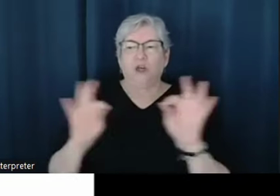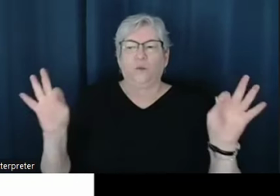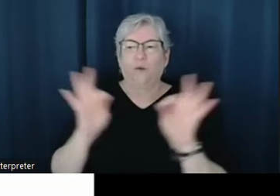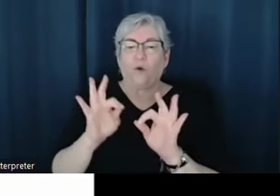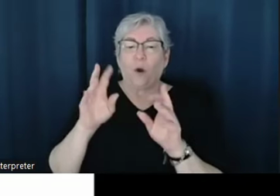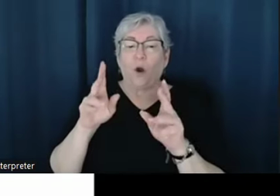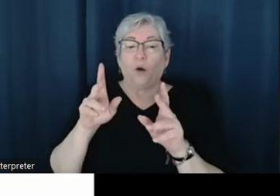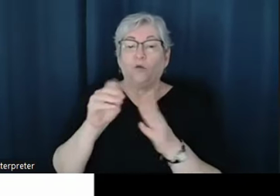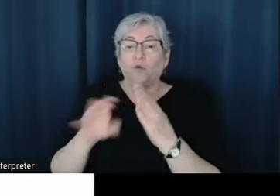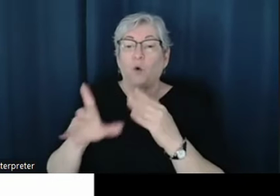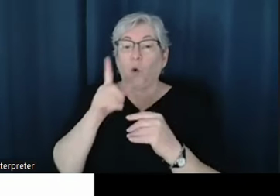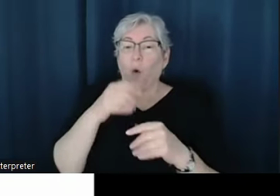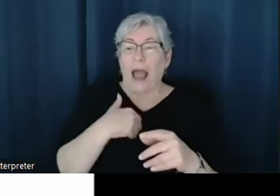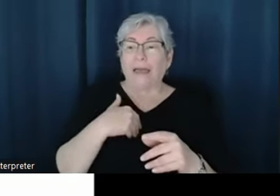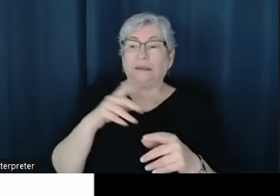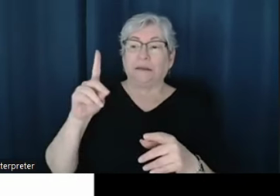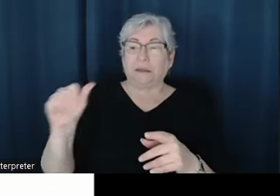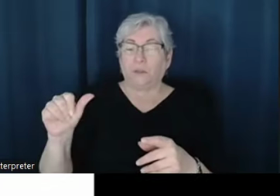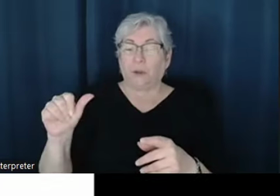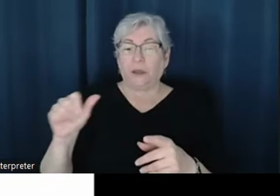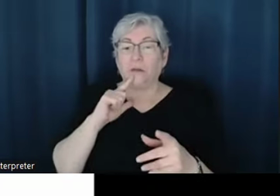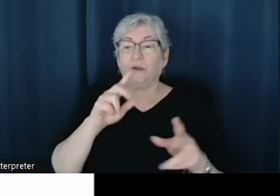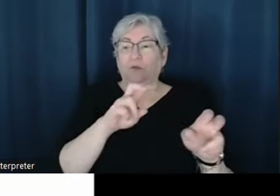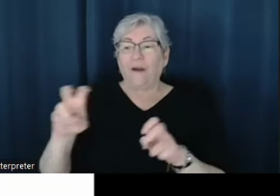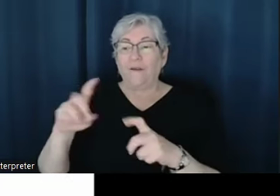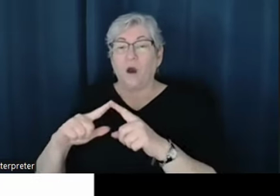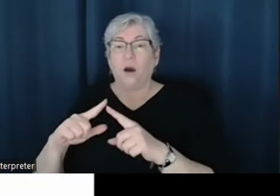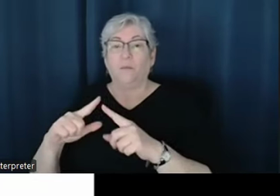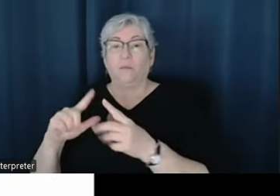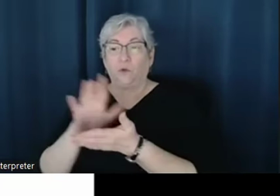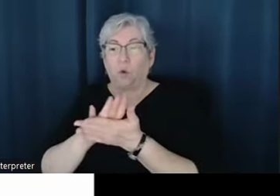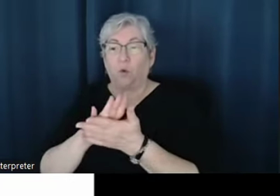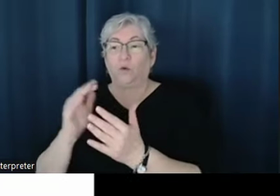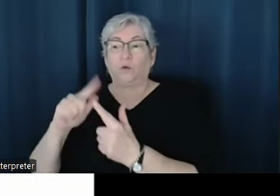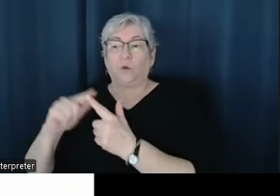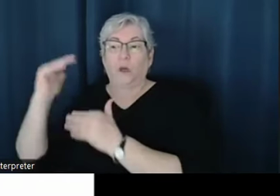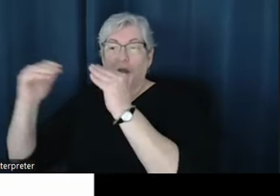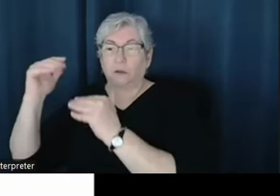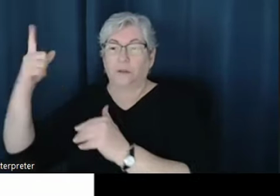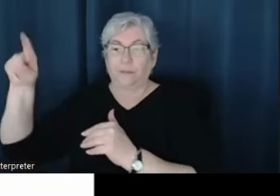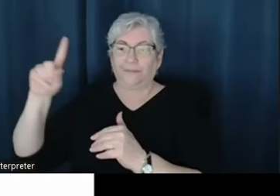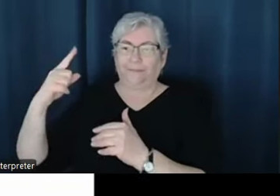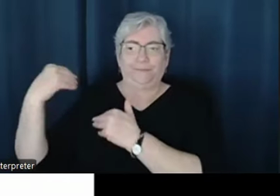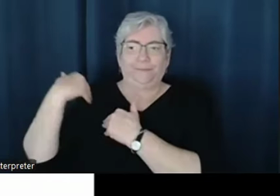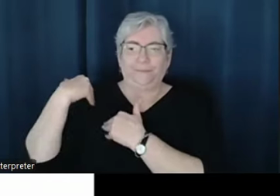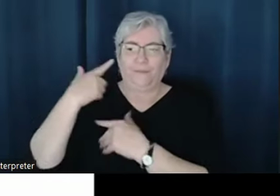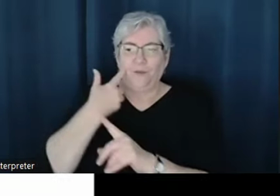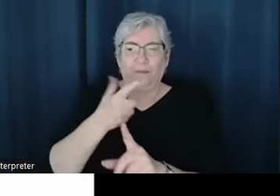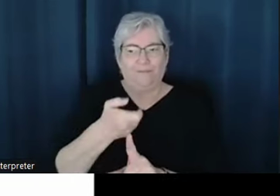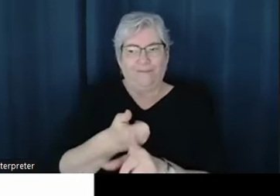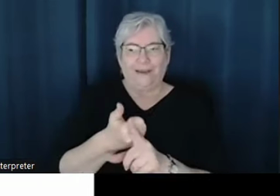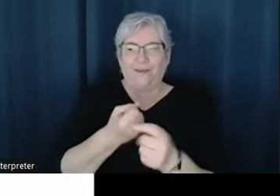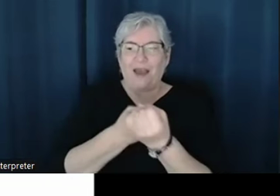disabilities as they transition from school to adulthood, where they're the people that are going to be primarily responsible for advocating